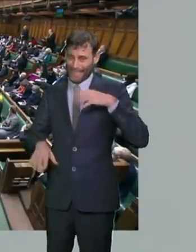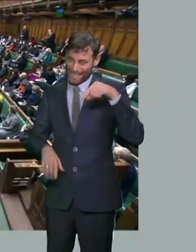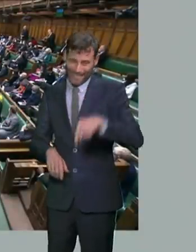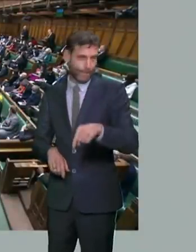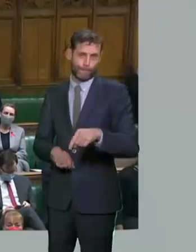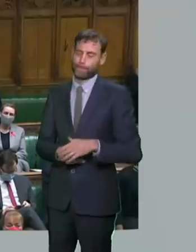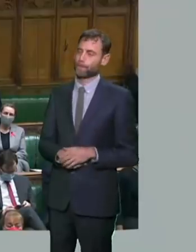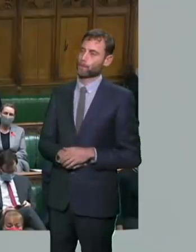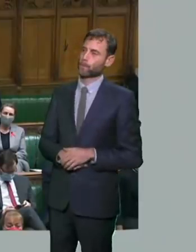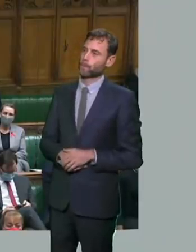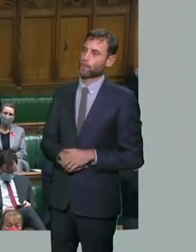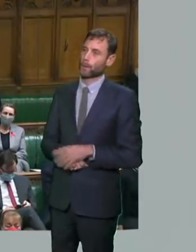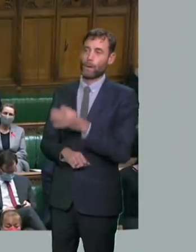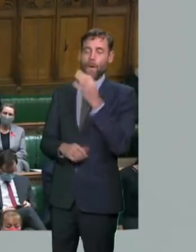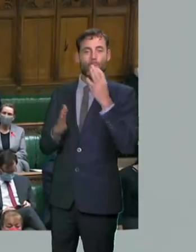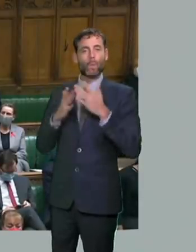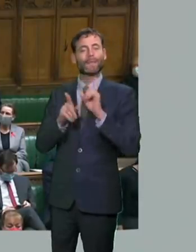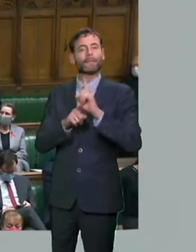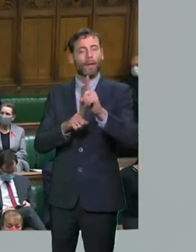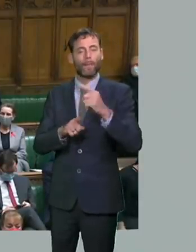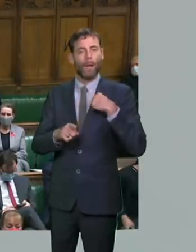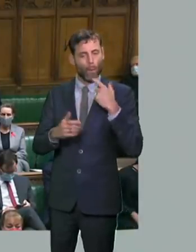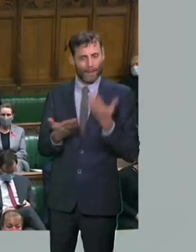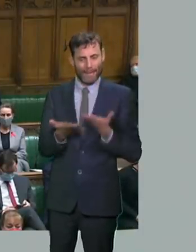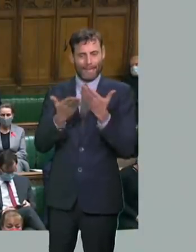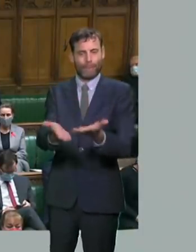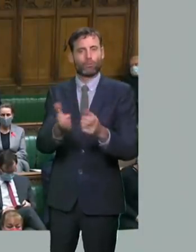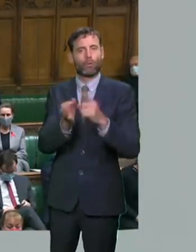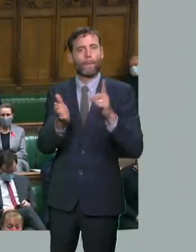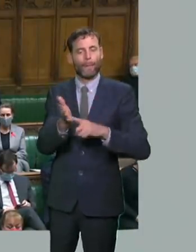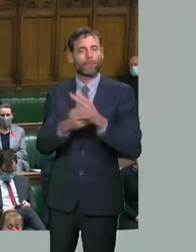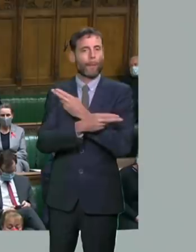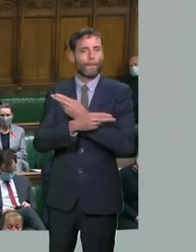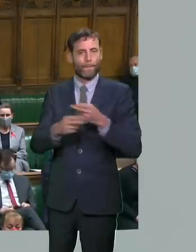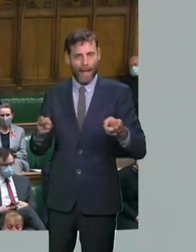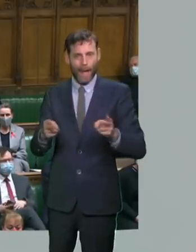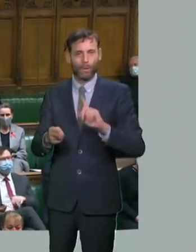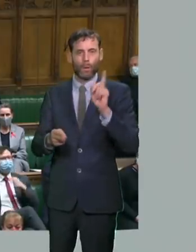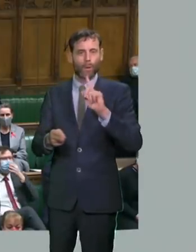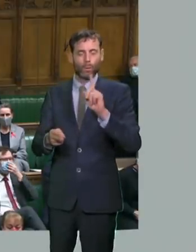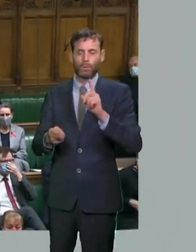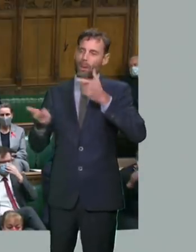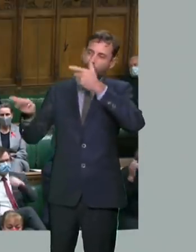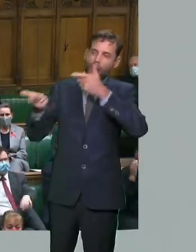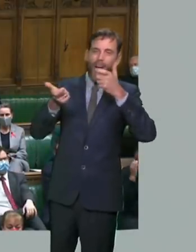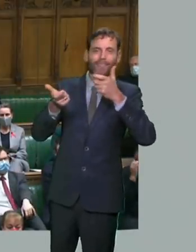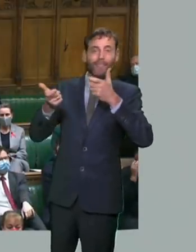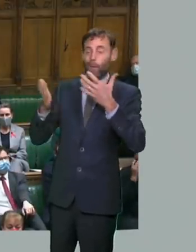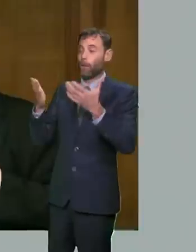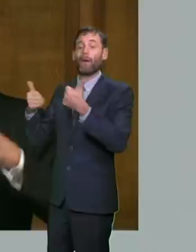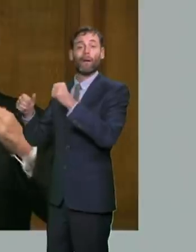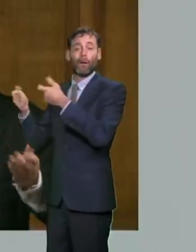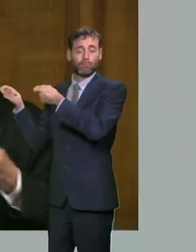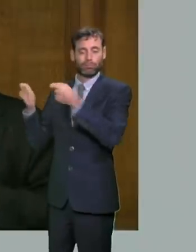Speaker. Prime Minister, in a couple of weeks' time, I'll be introducing a bill to ban the import of hunting trophies. Not only does that have widespread